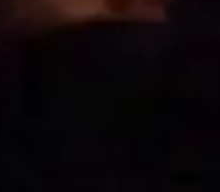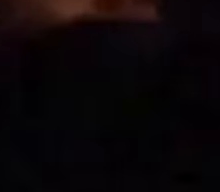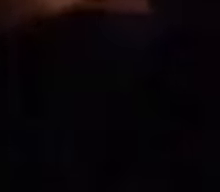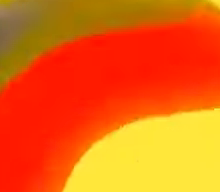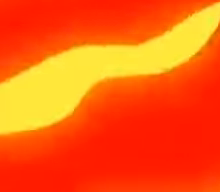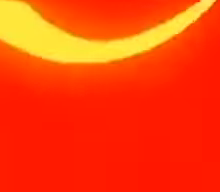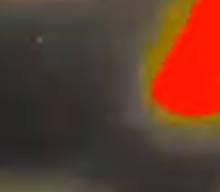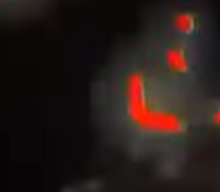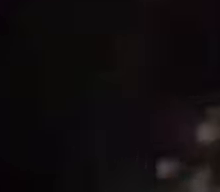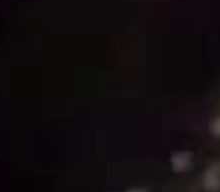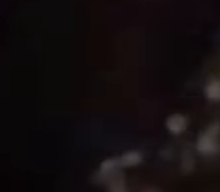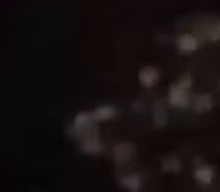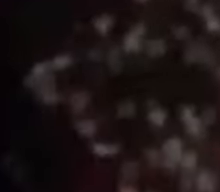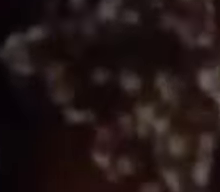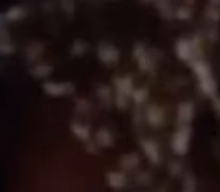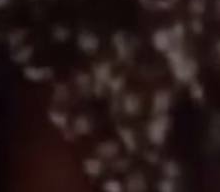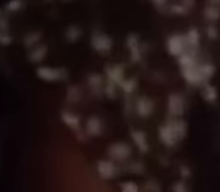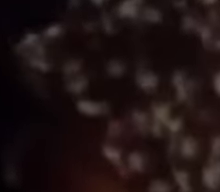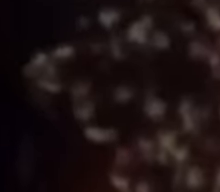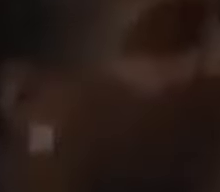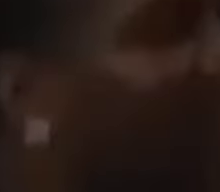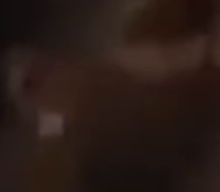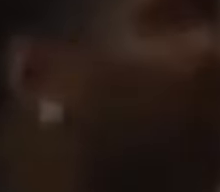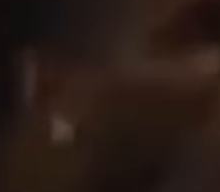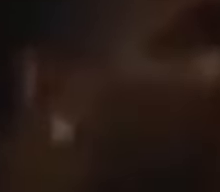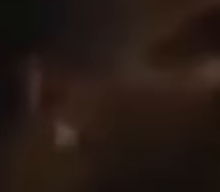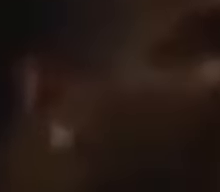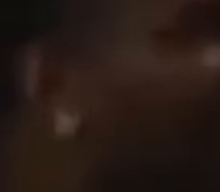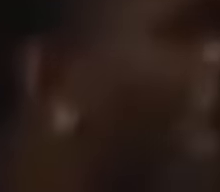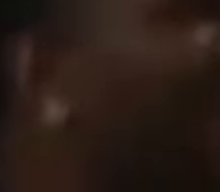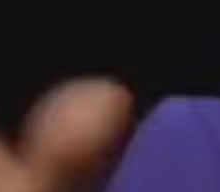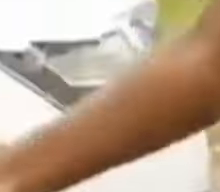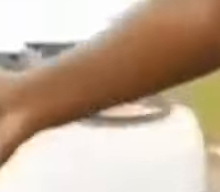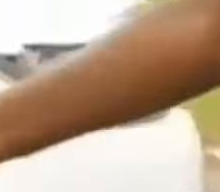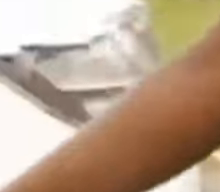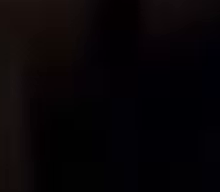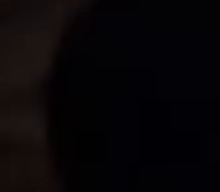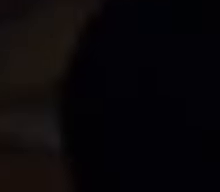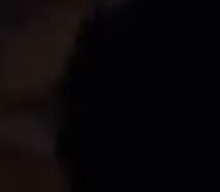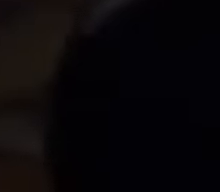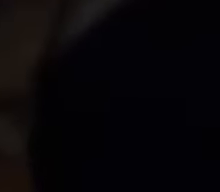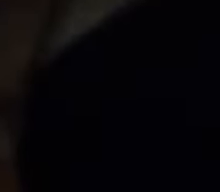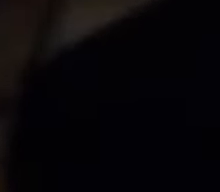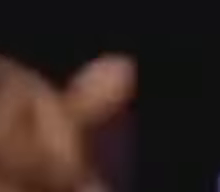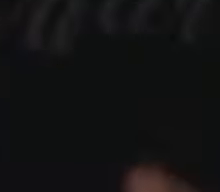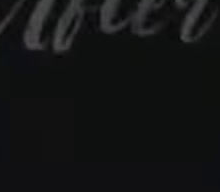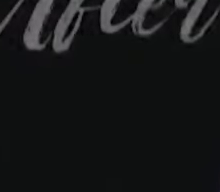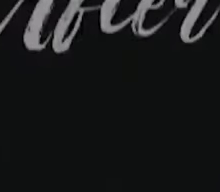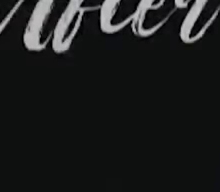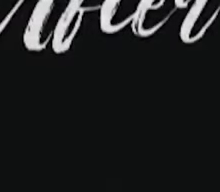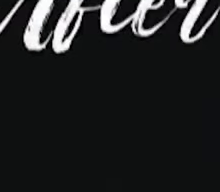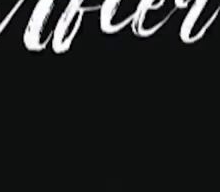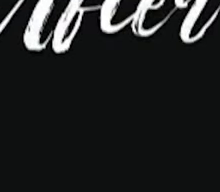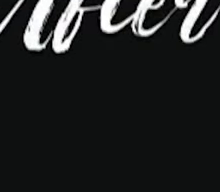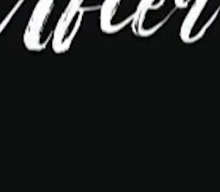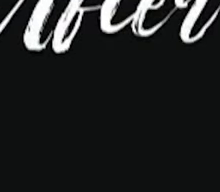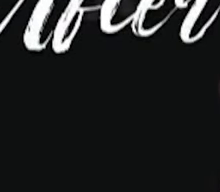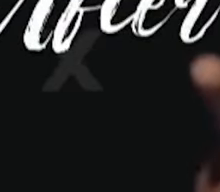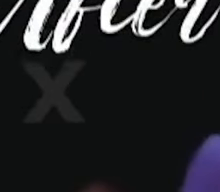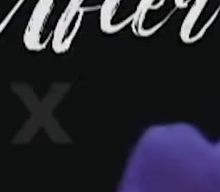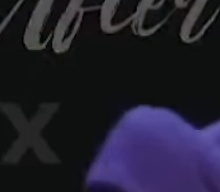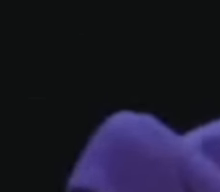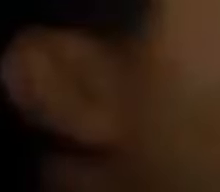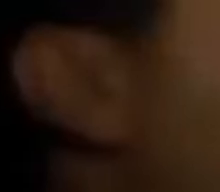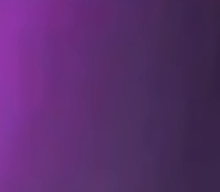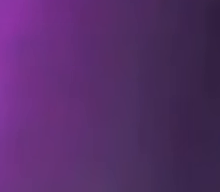Warners, your first comedy bacchanal in over 4 years. Randy Glasgow Productions Alternative After Carnival